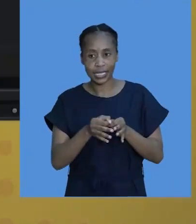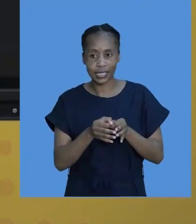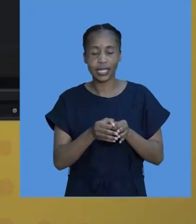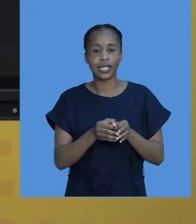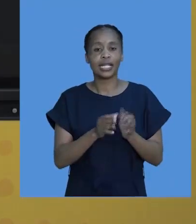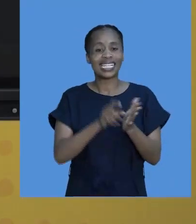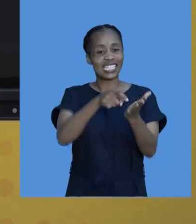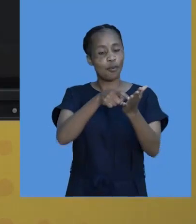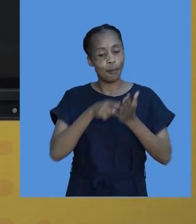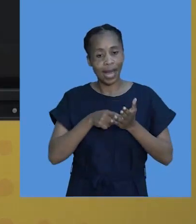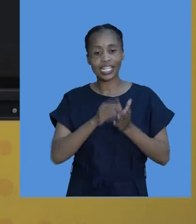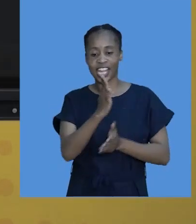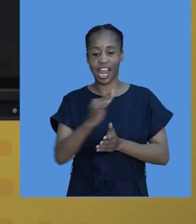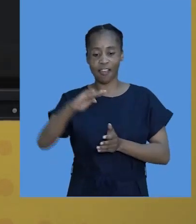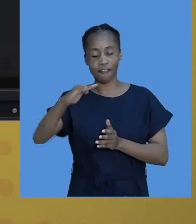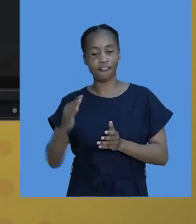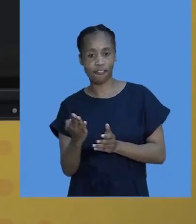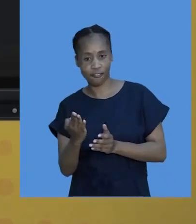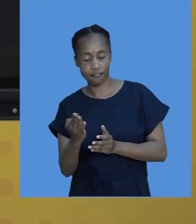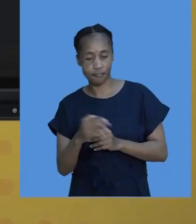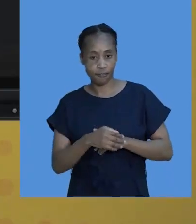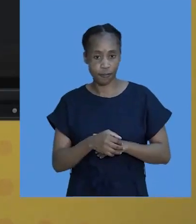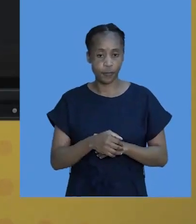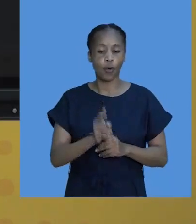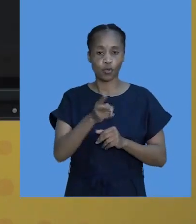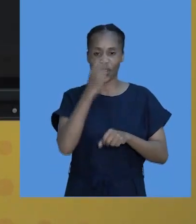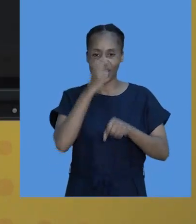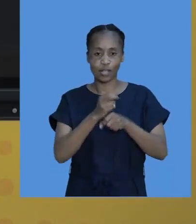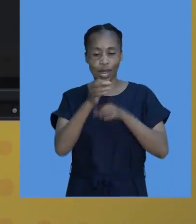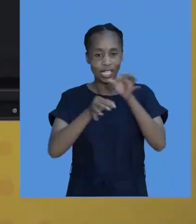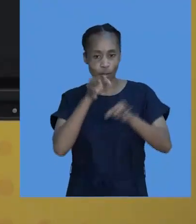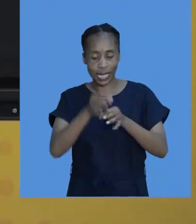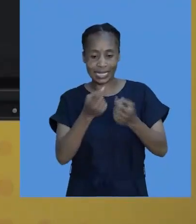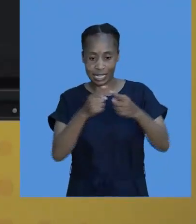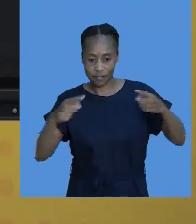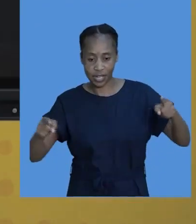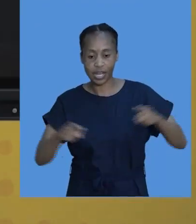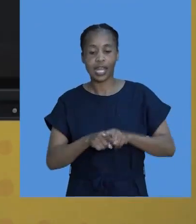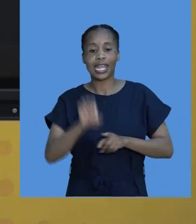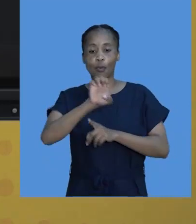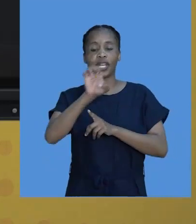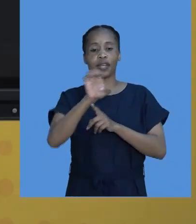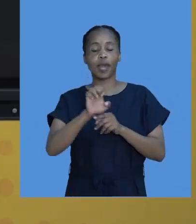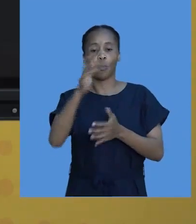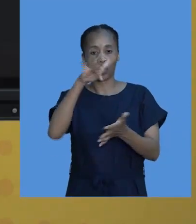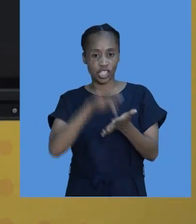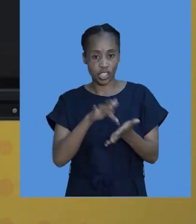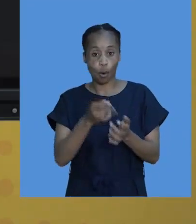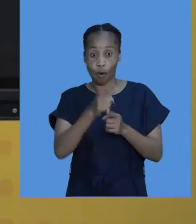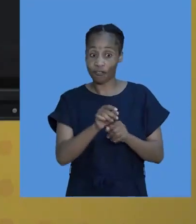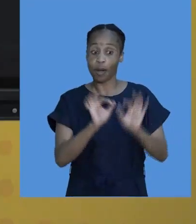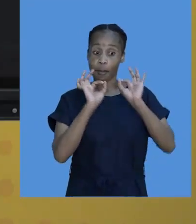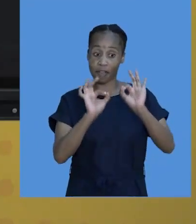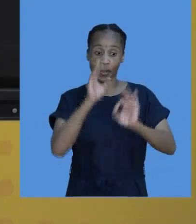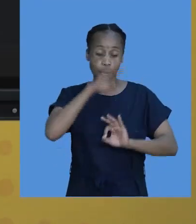to explain the kinked demand curve of an oligopoly. You also need to be able to explain the various equilibrium positions